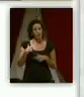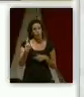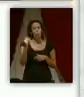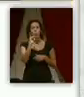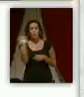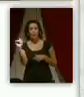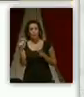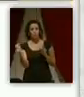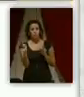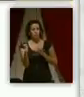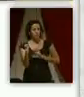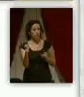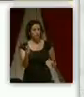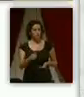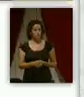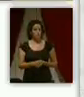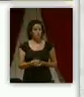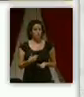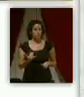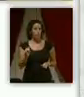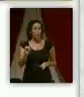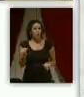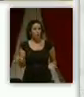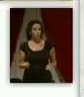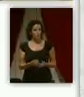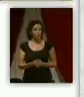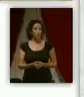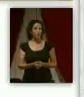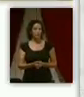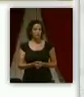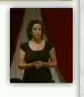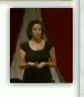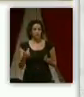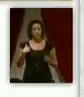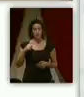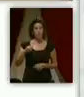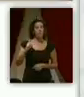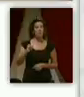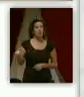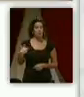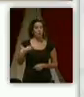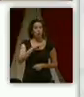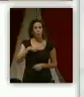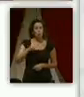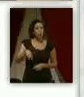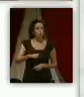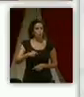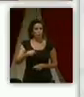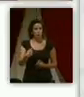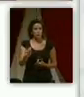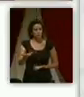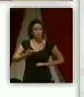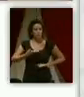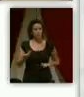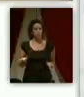you might argue, well, you just have to introduce it once and then you forget about it. But how about the first time? Well,